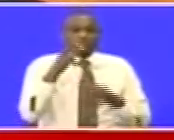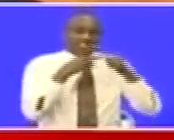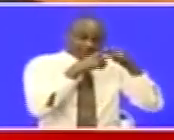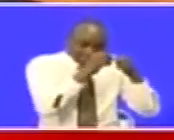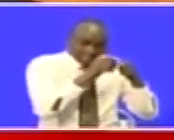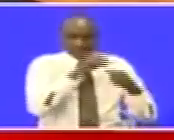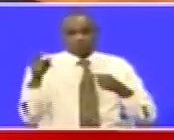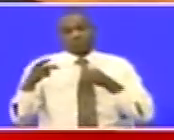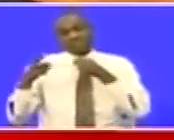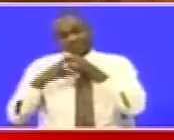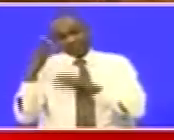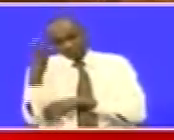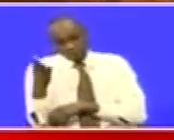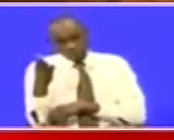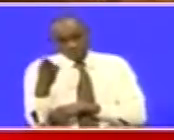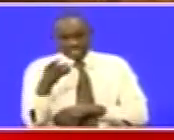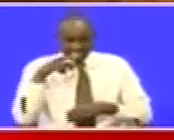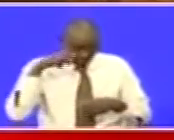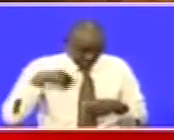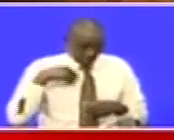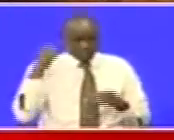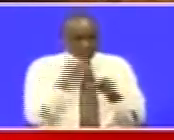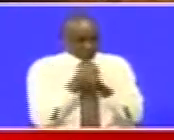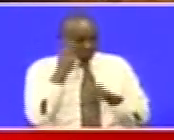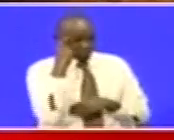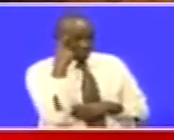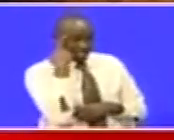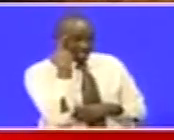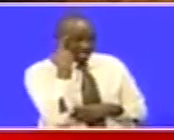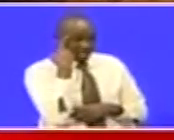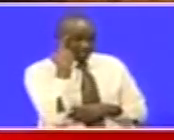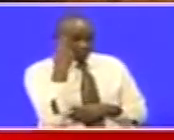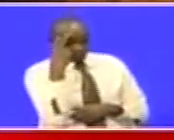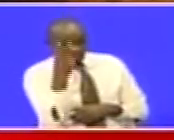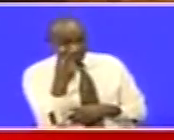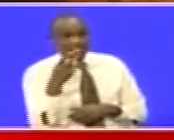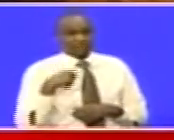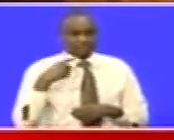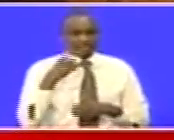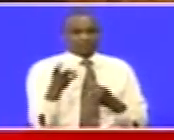would therefore not be perceived to be impartial.